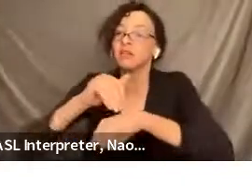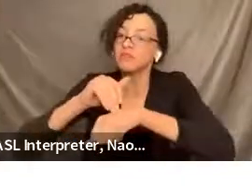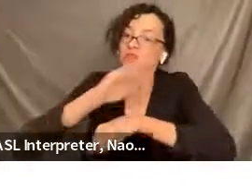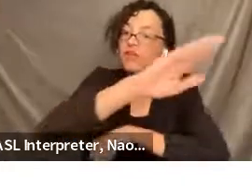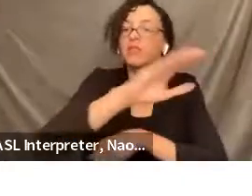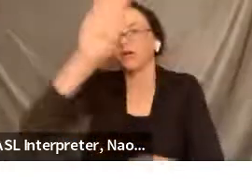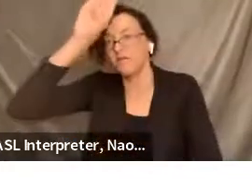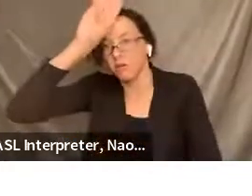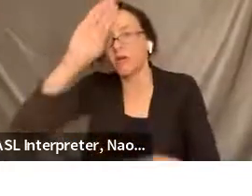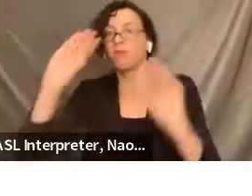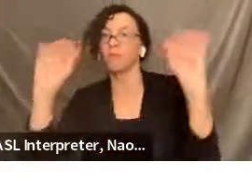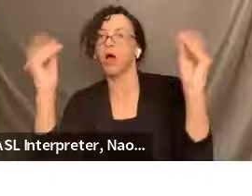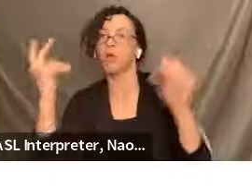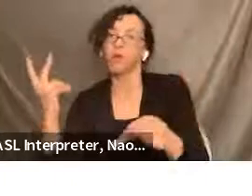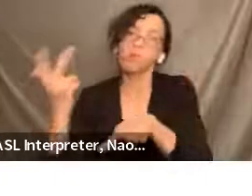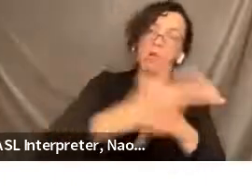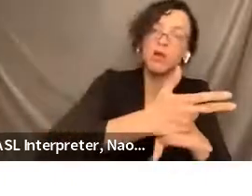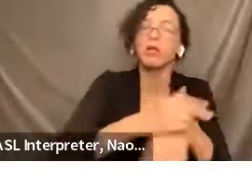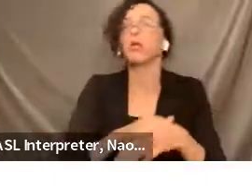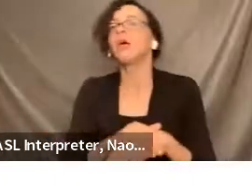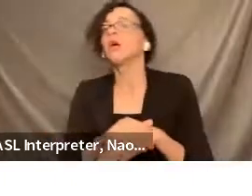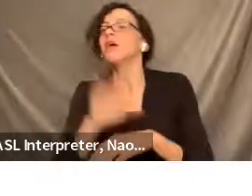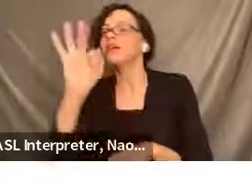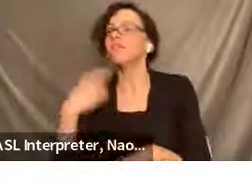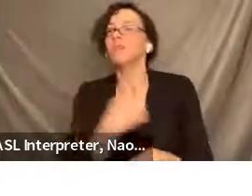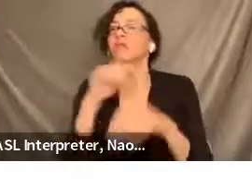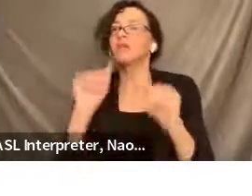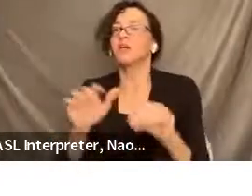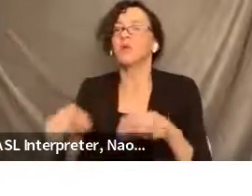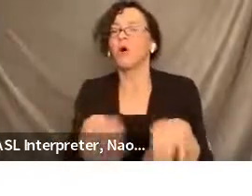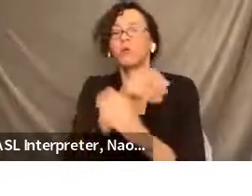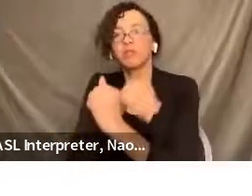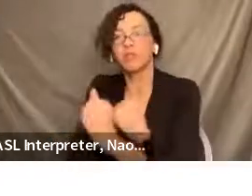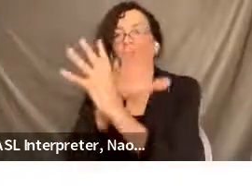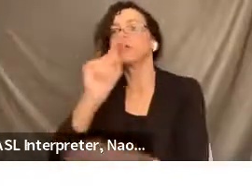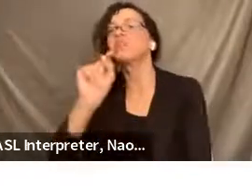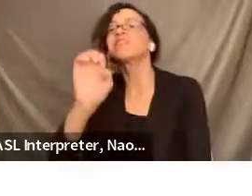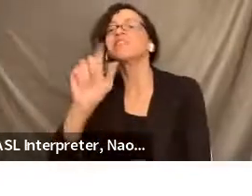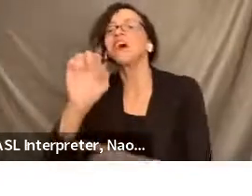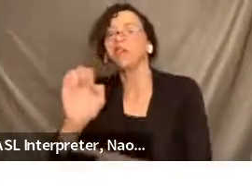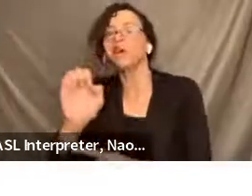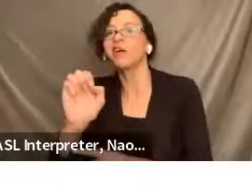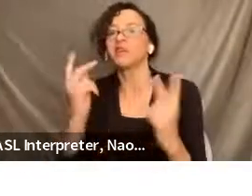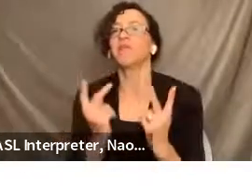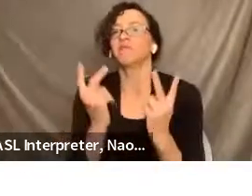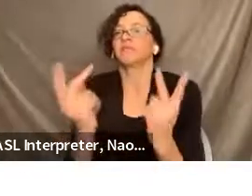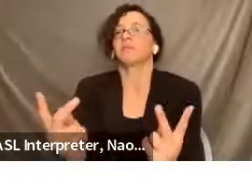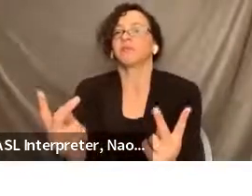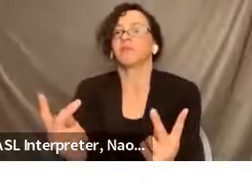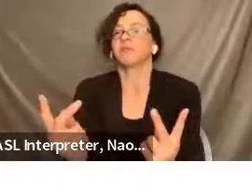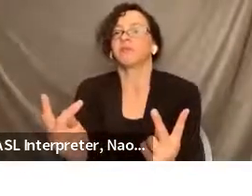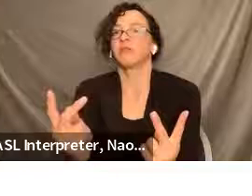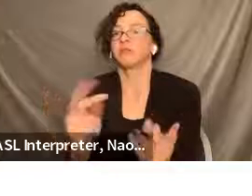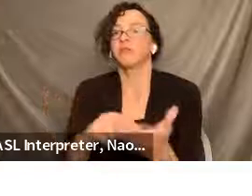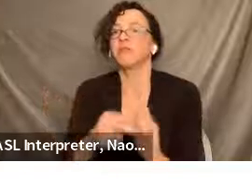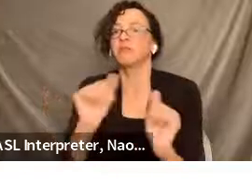have a telemedicine visit, that wouldn't require transport. You can advance the slide to illuminate the other options